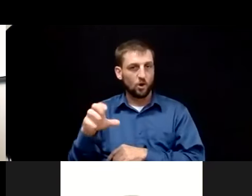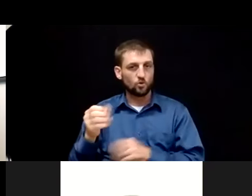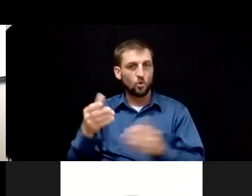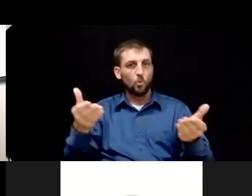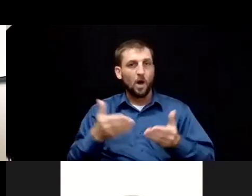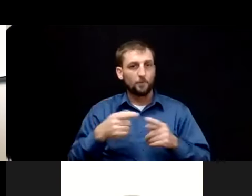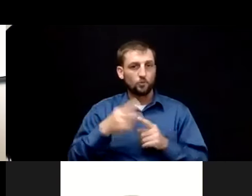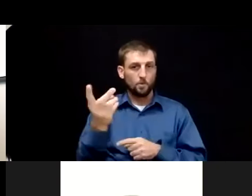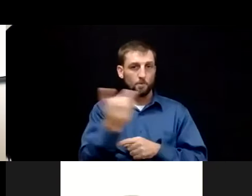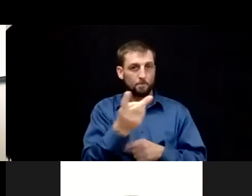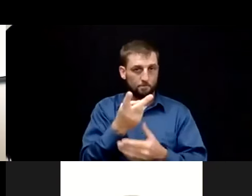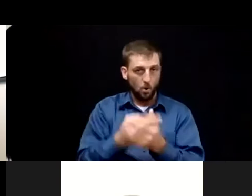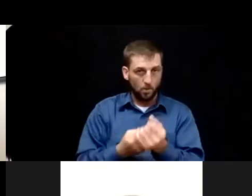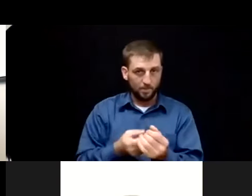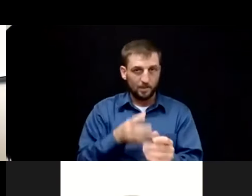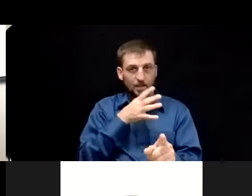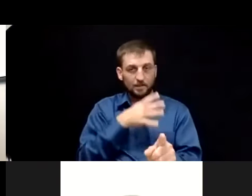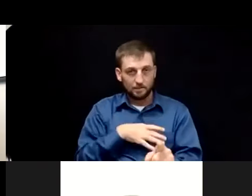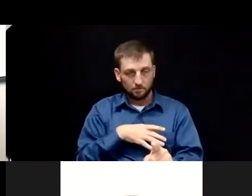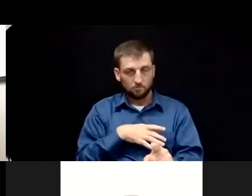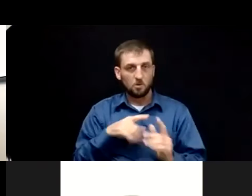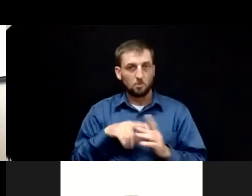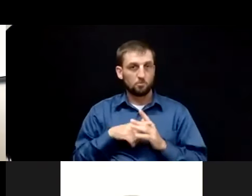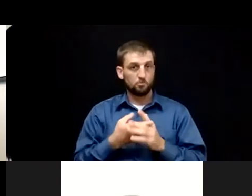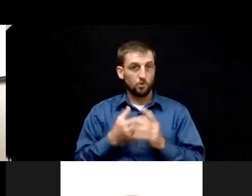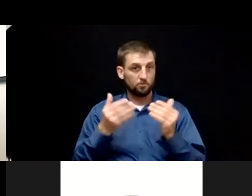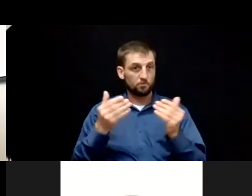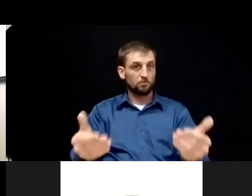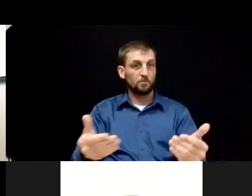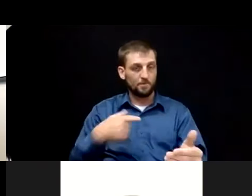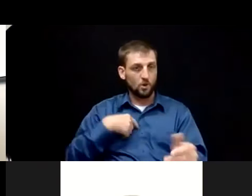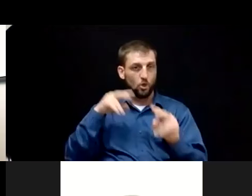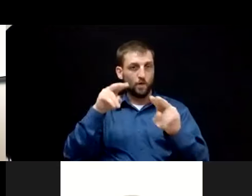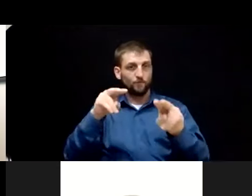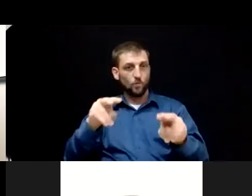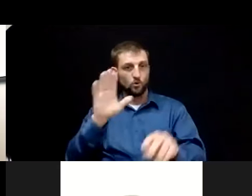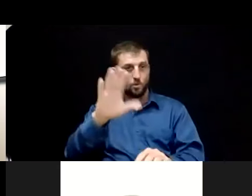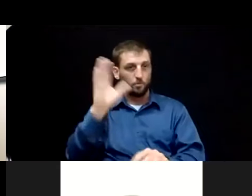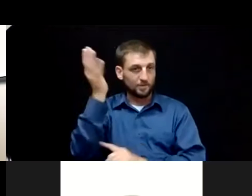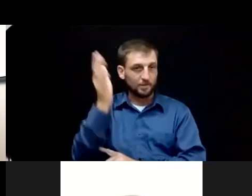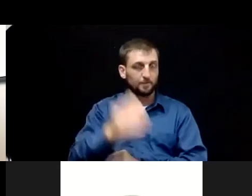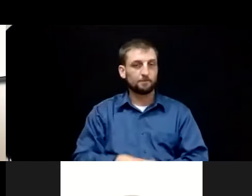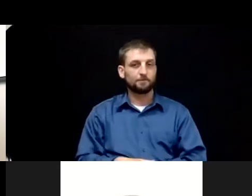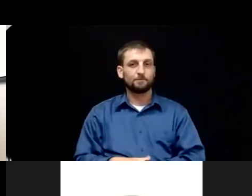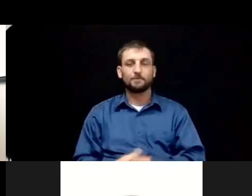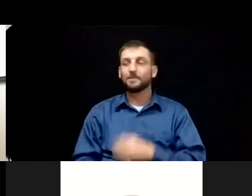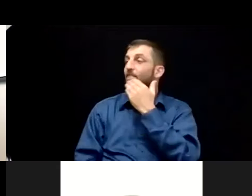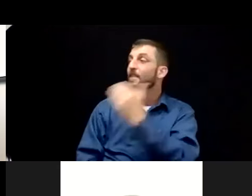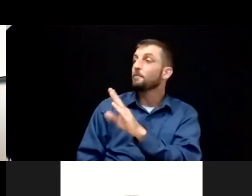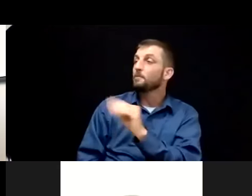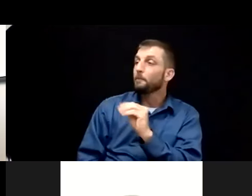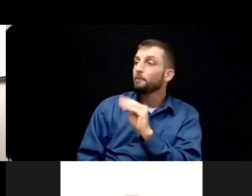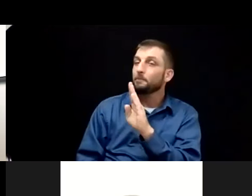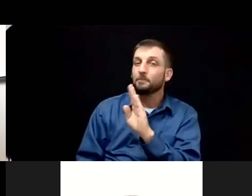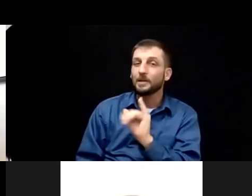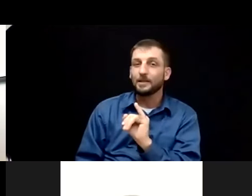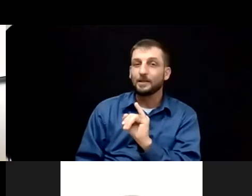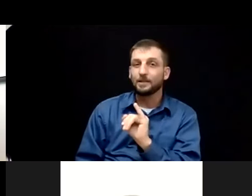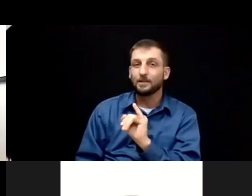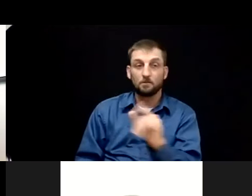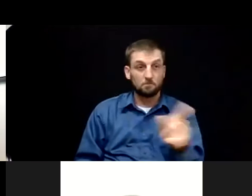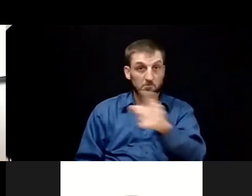to begin the presentation. Looking forward to it. All right, thanks, Bambi. Can